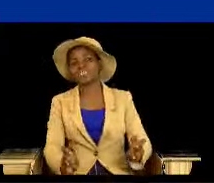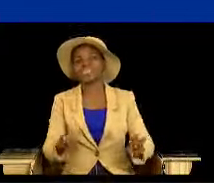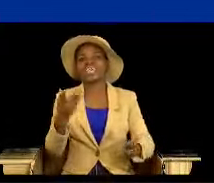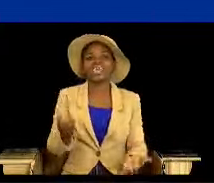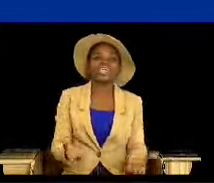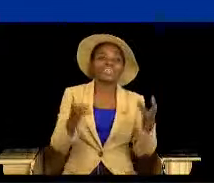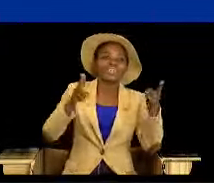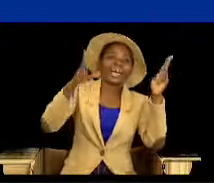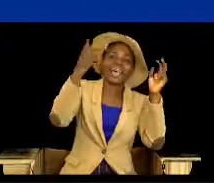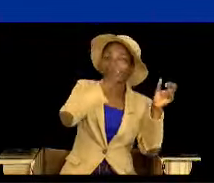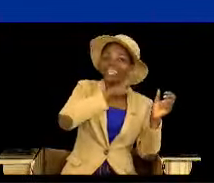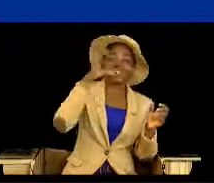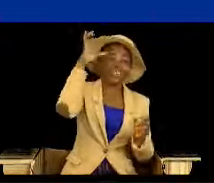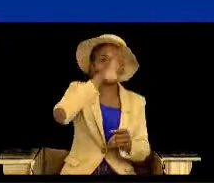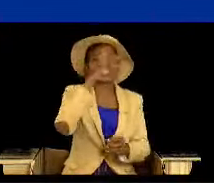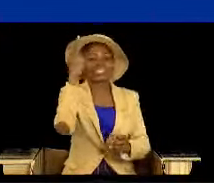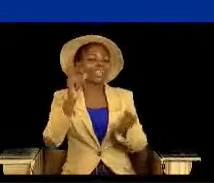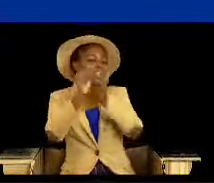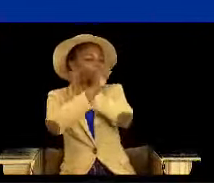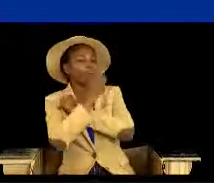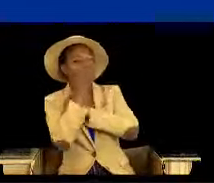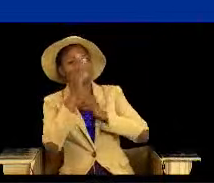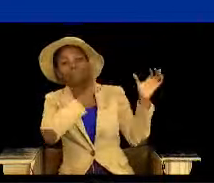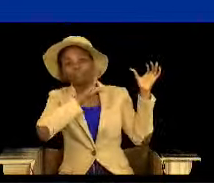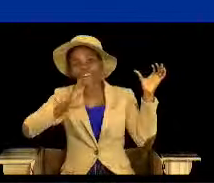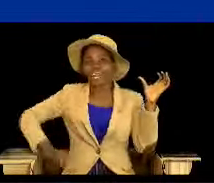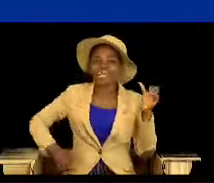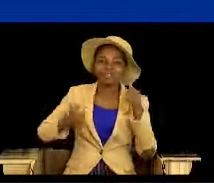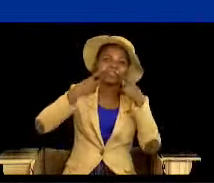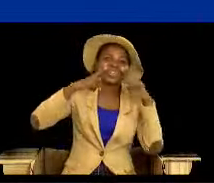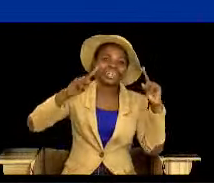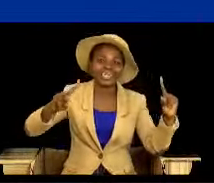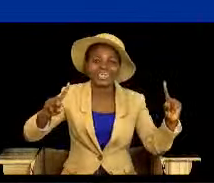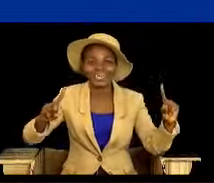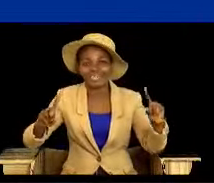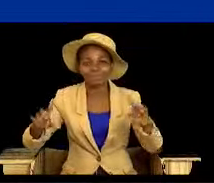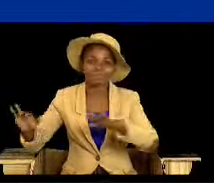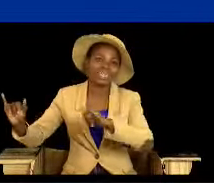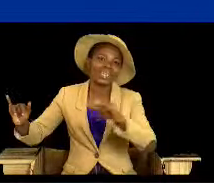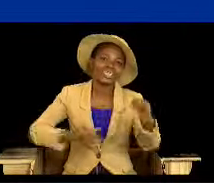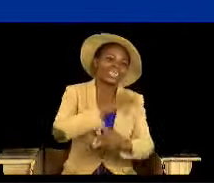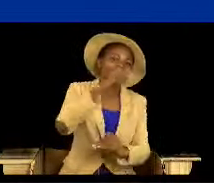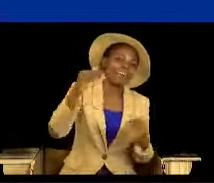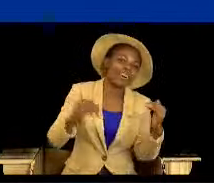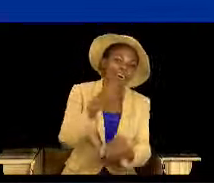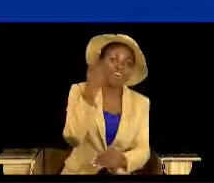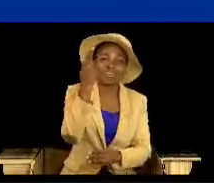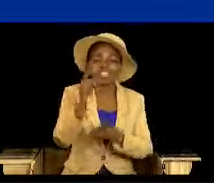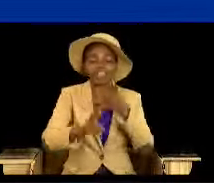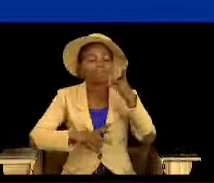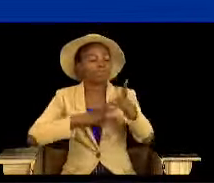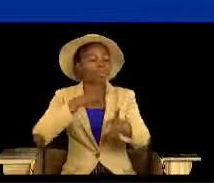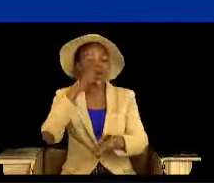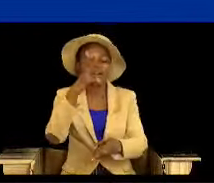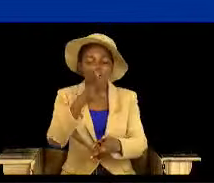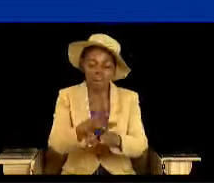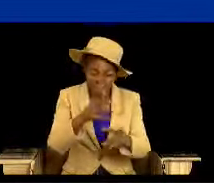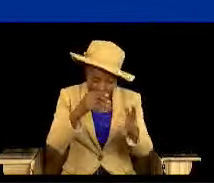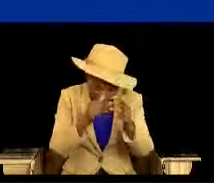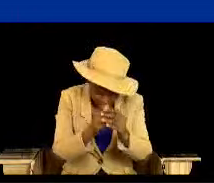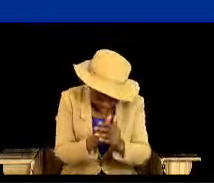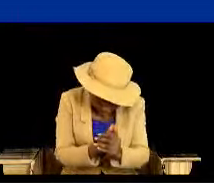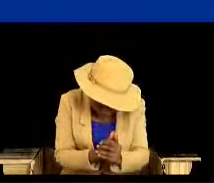High the Cross the love of Christ the